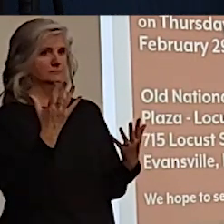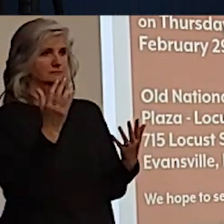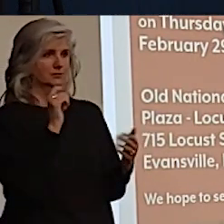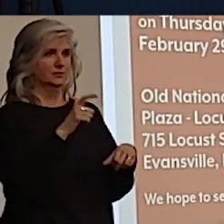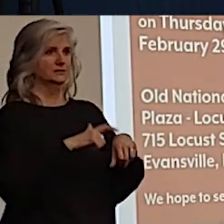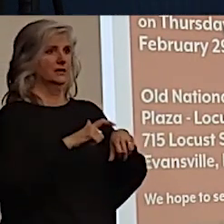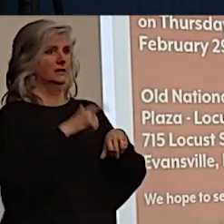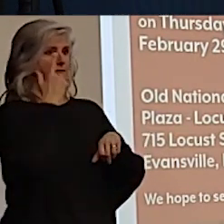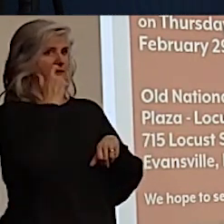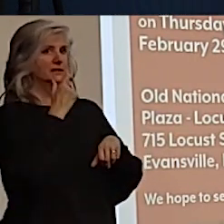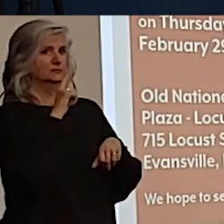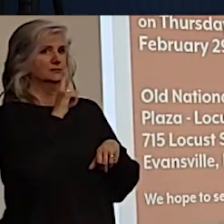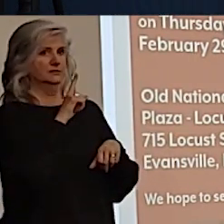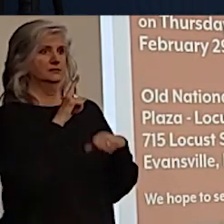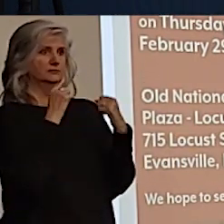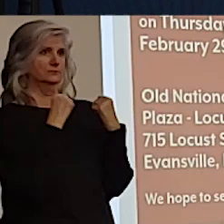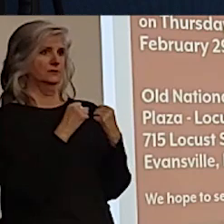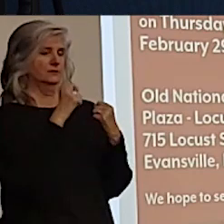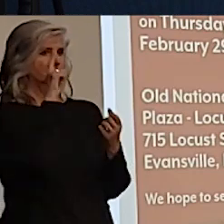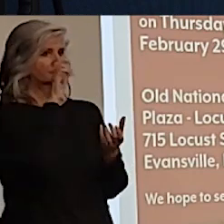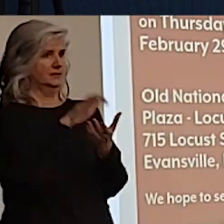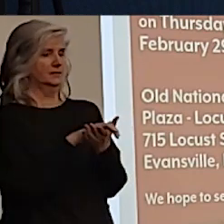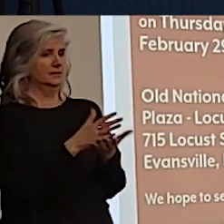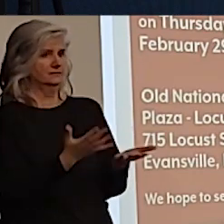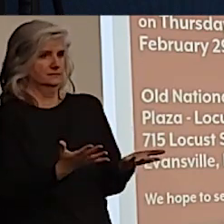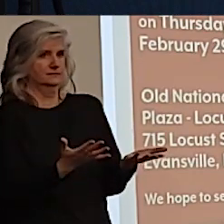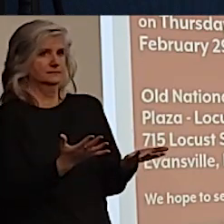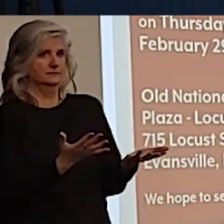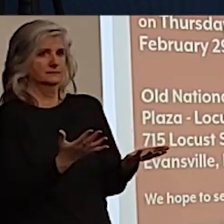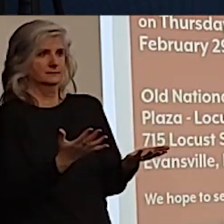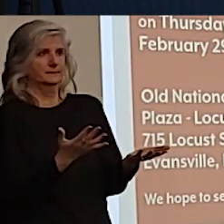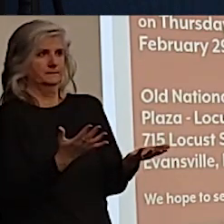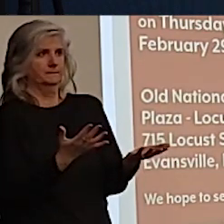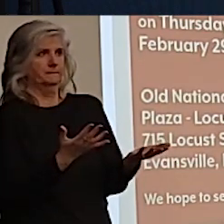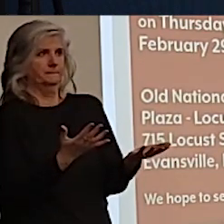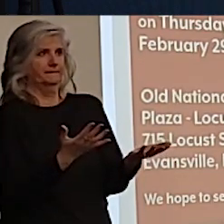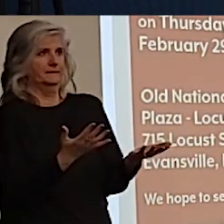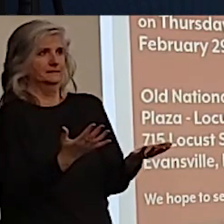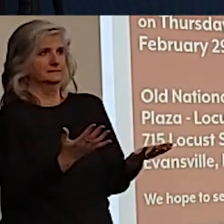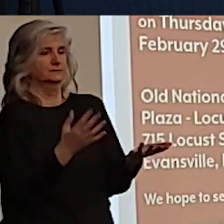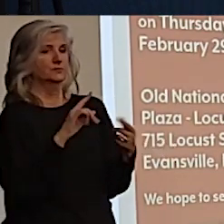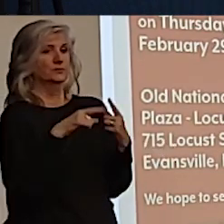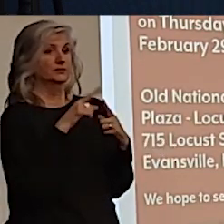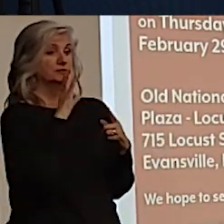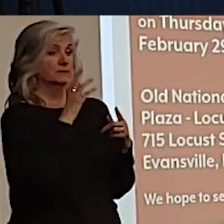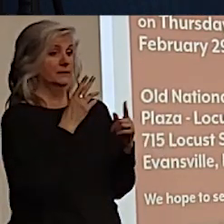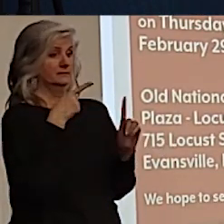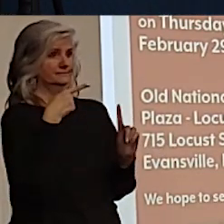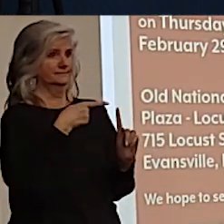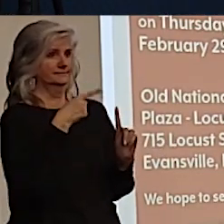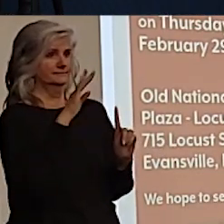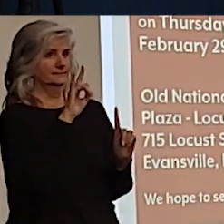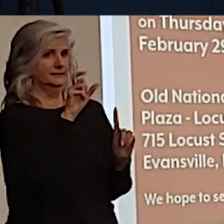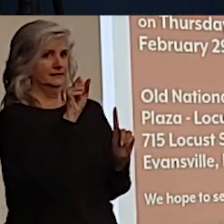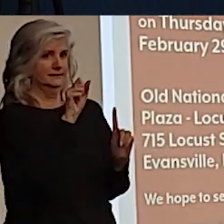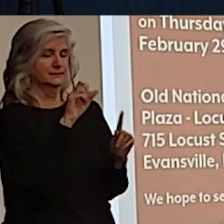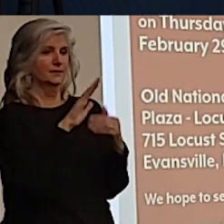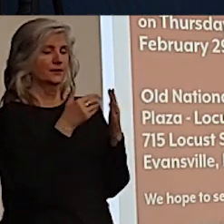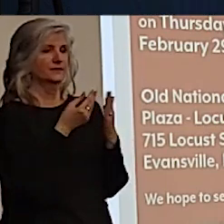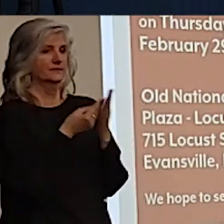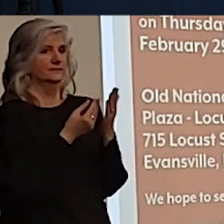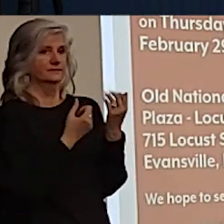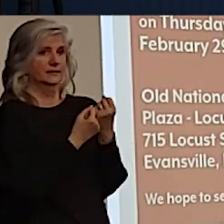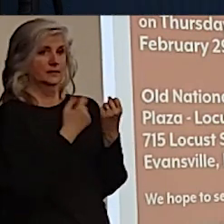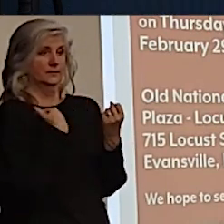we firmly believe, well, that when you talk about bills, all of the funding we